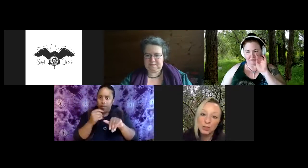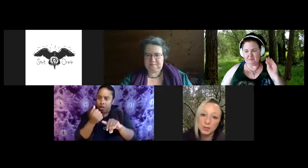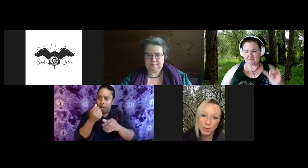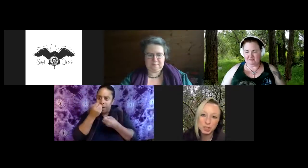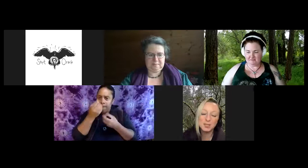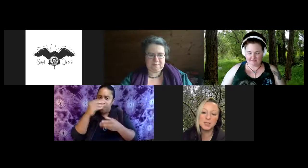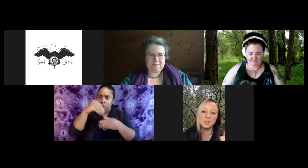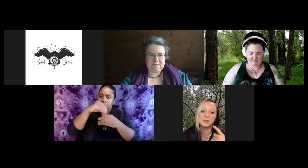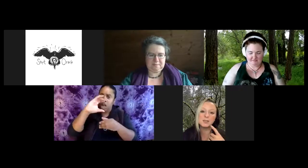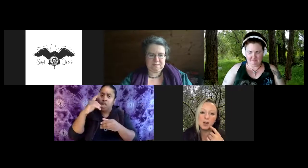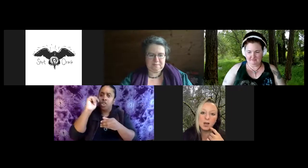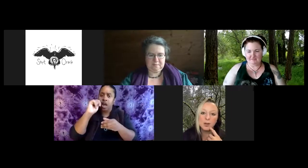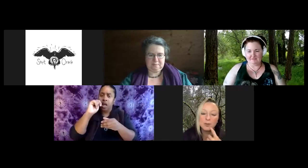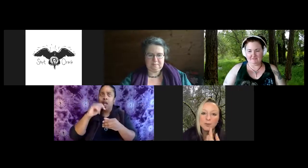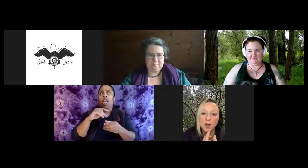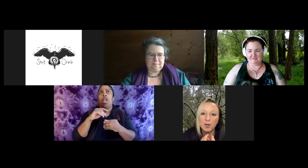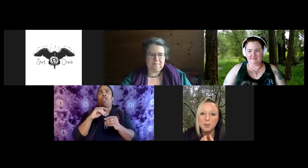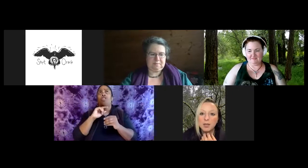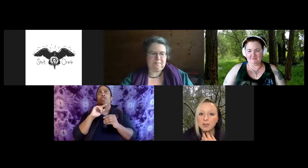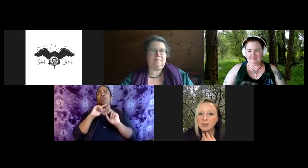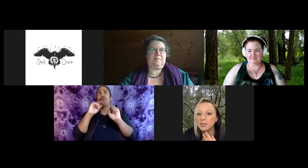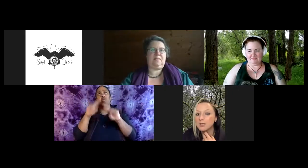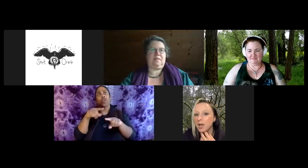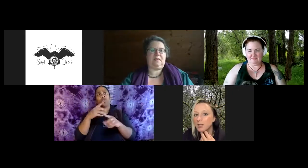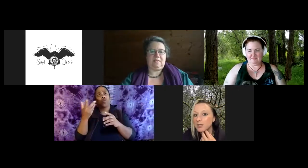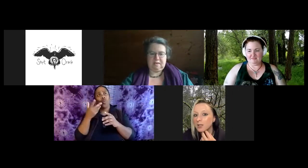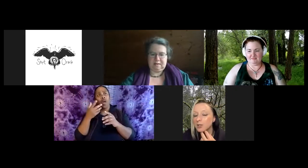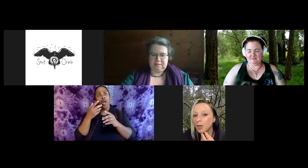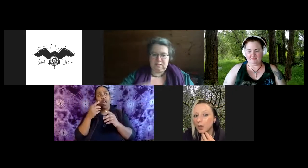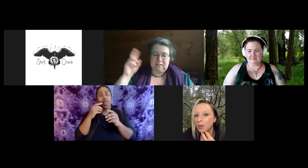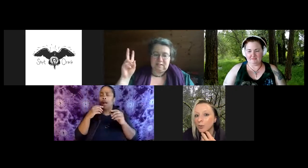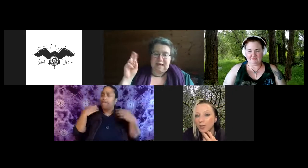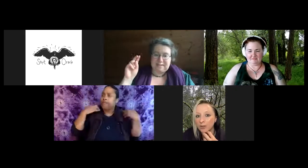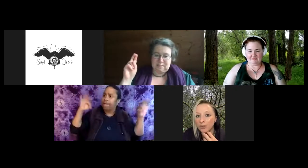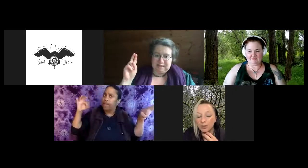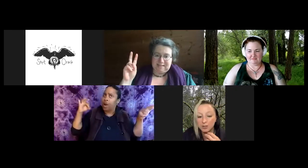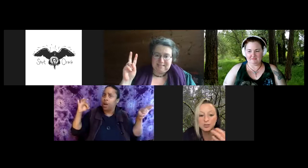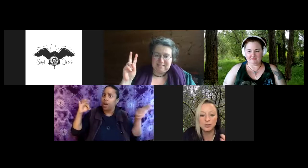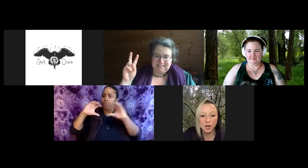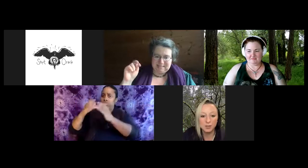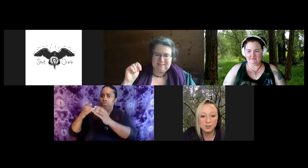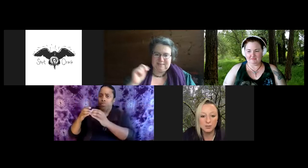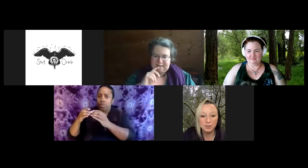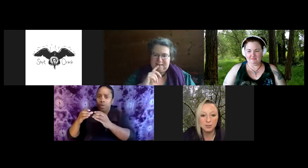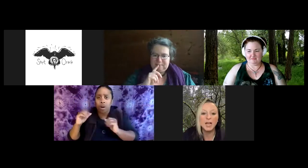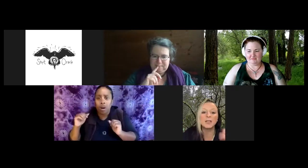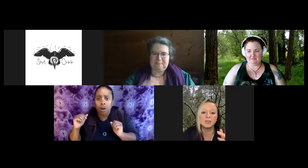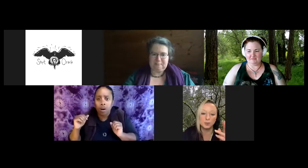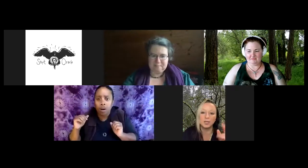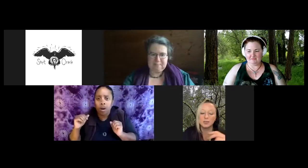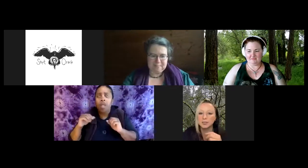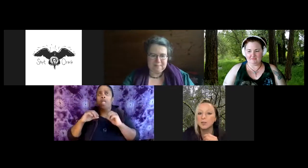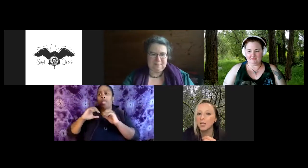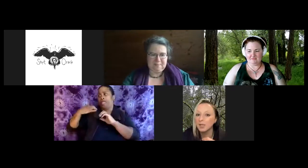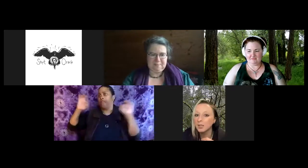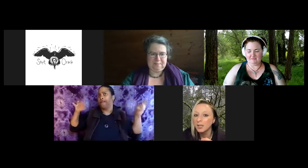So the question is, are the fairy beings connected To the with galactic the beings. stars? Yeah. Galactic